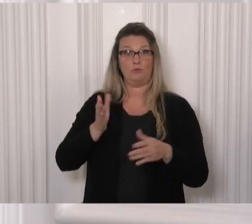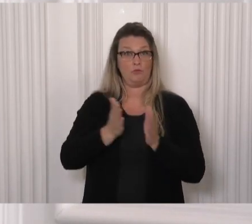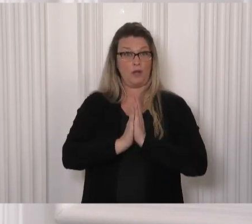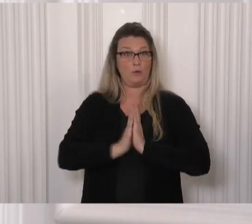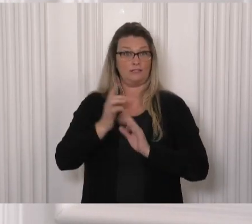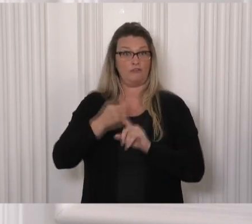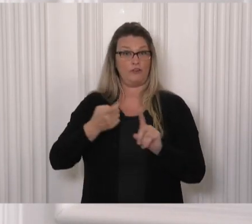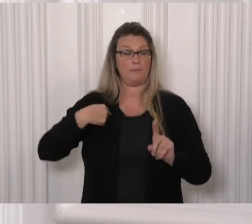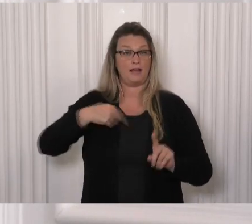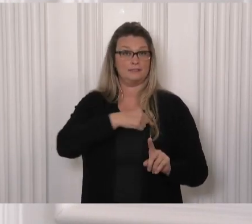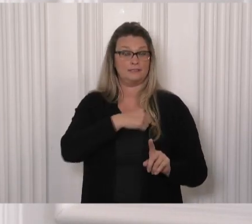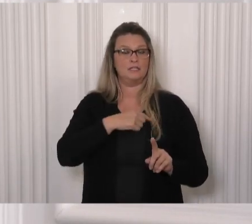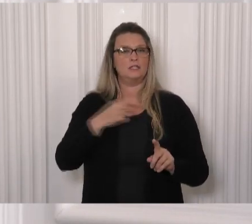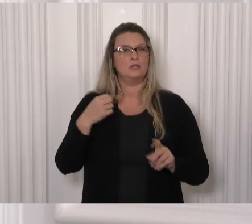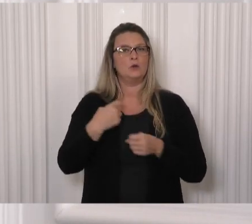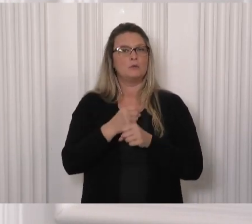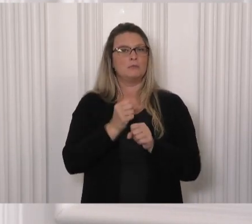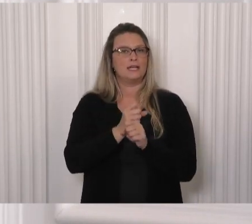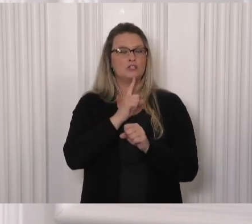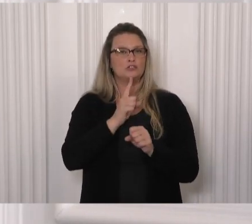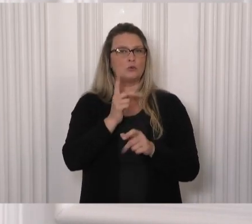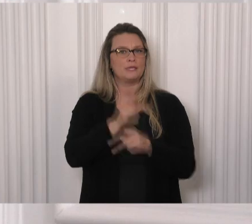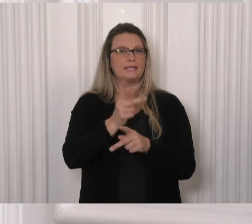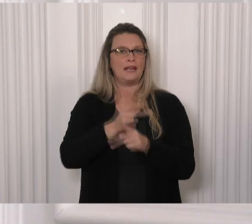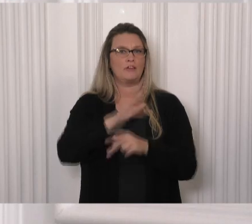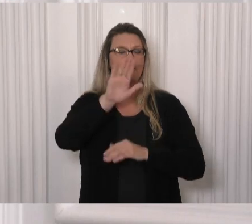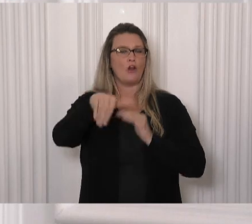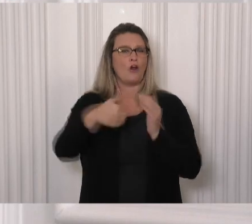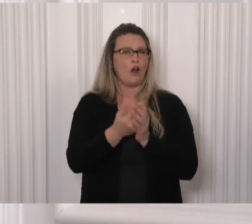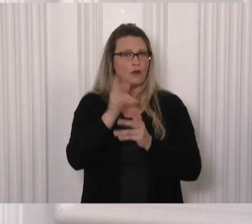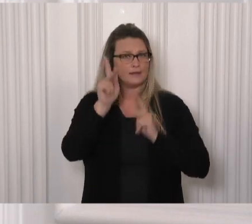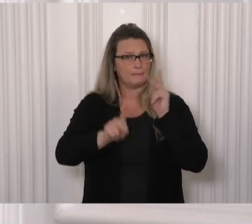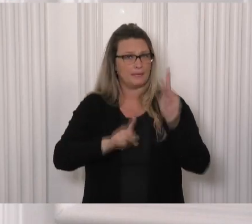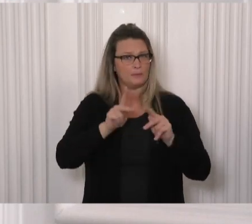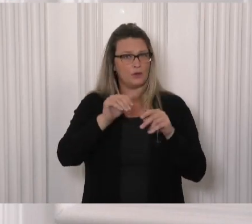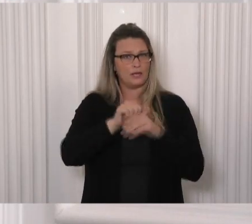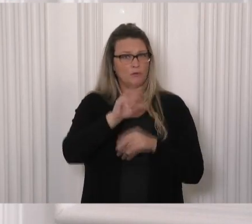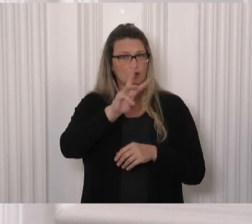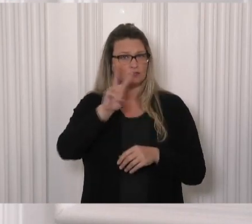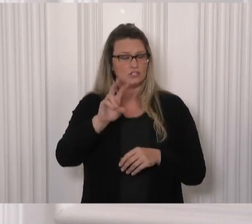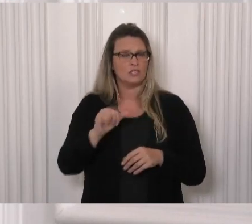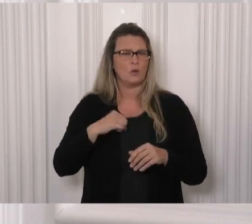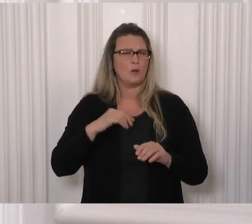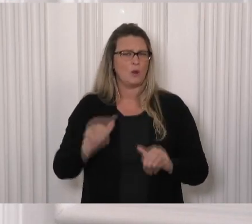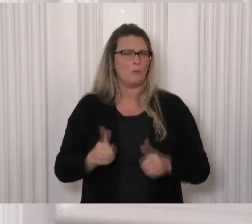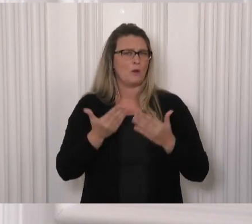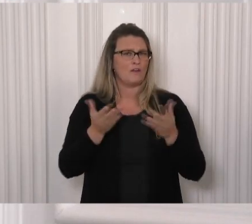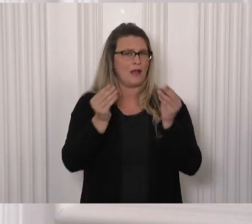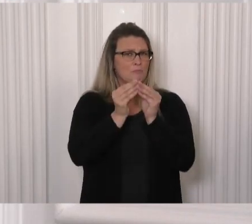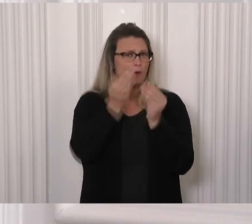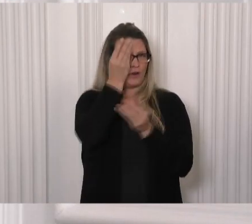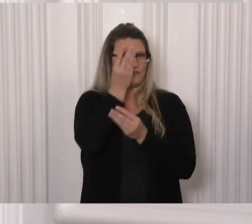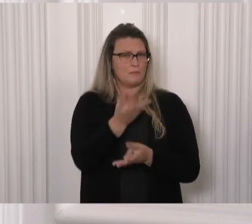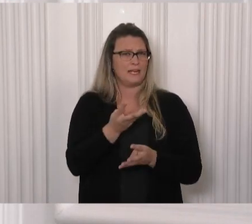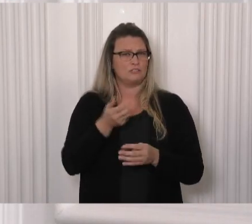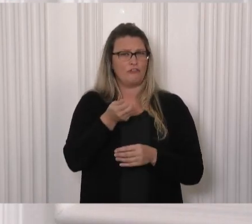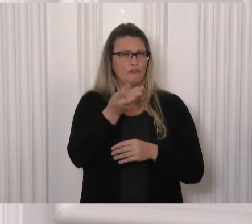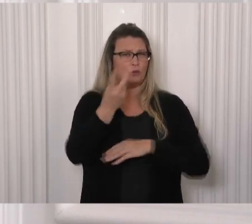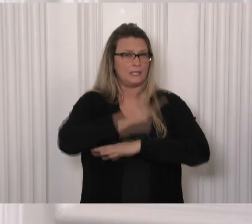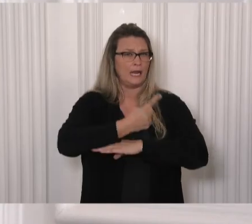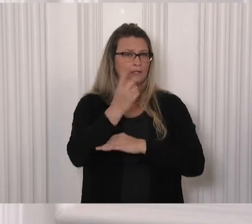taking care of our vulnerable population in the state. And we'll be able to provide you more data as this develops over the next several